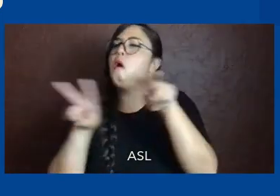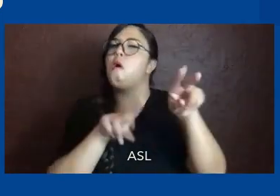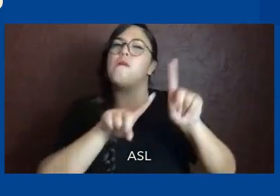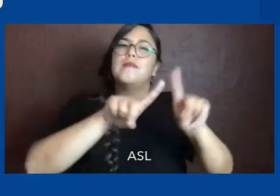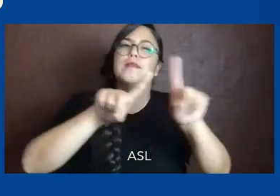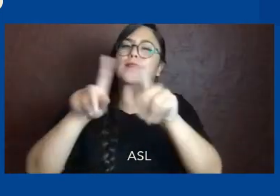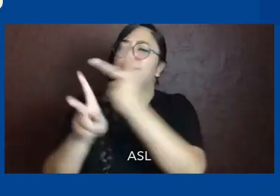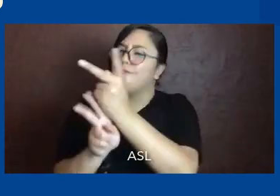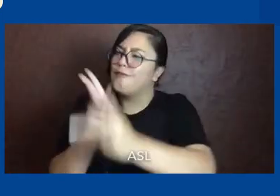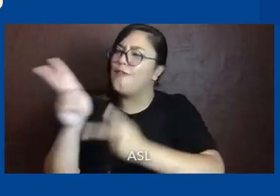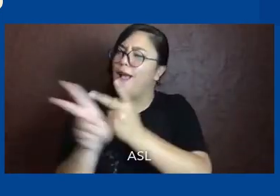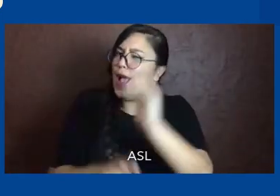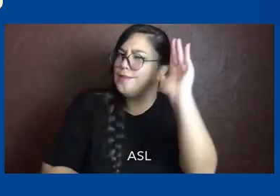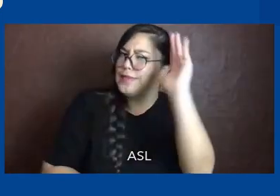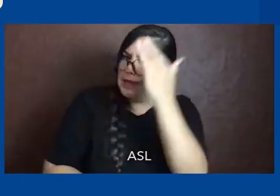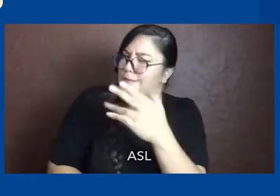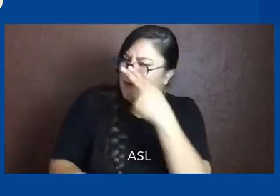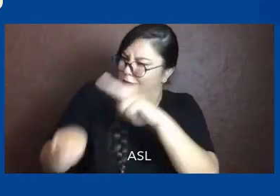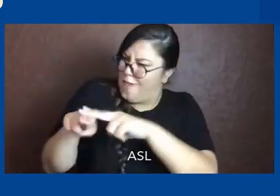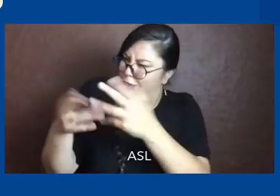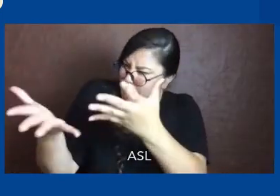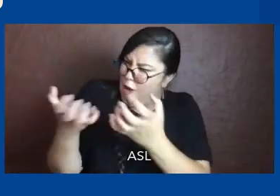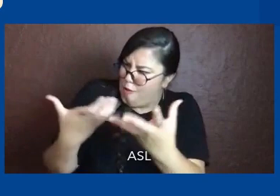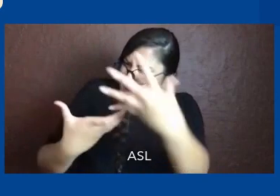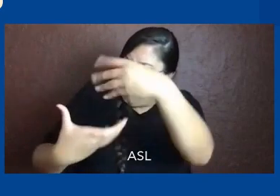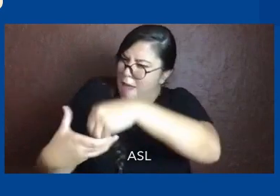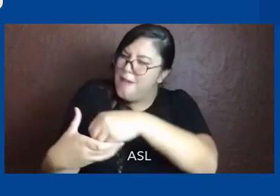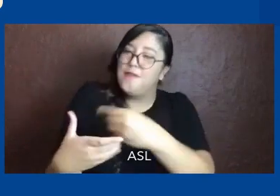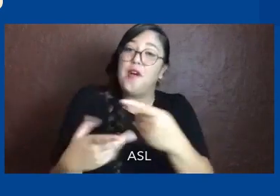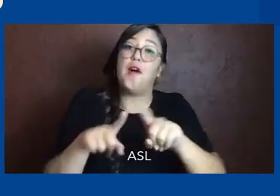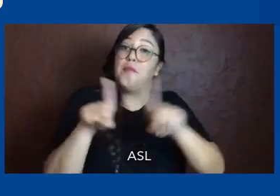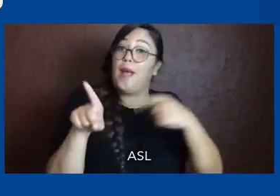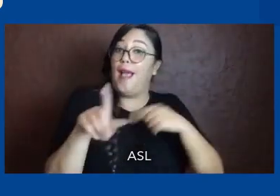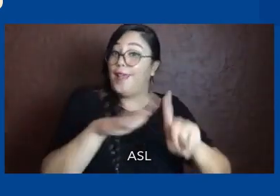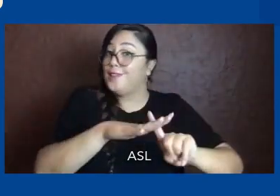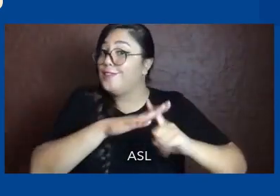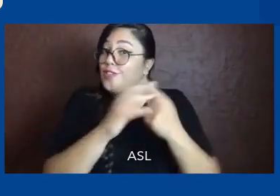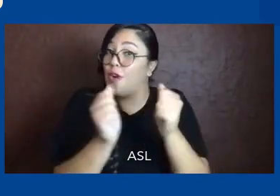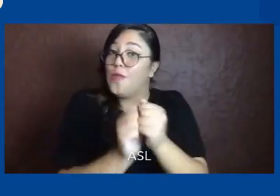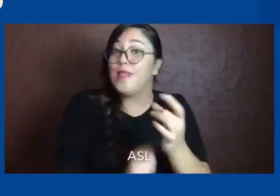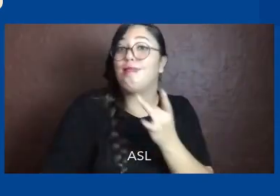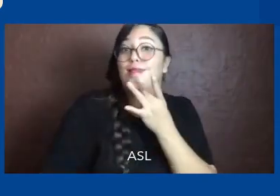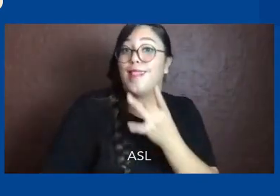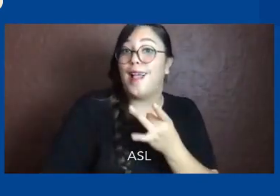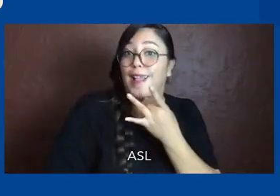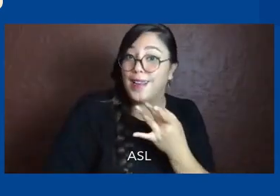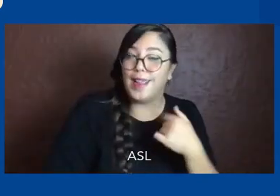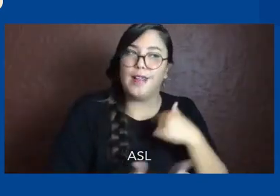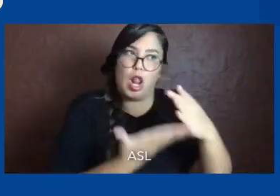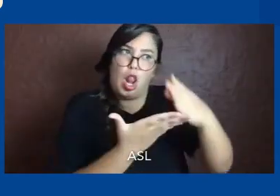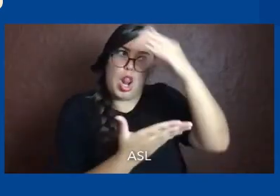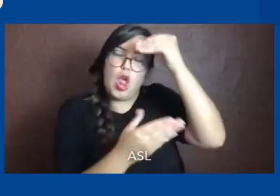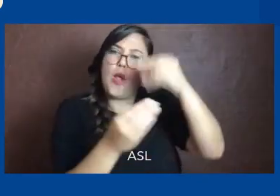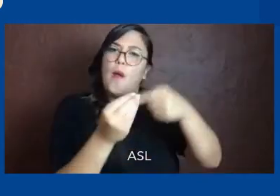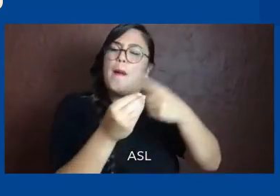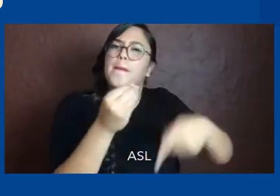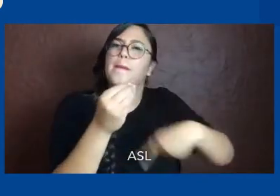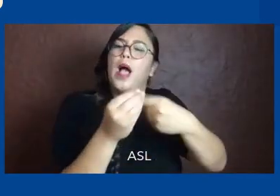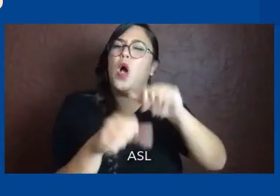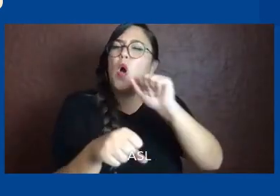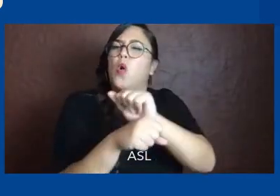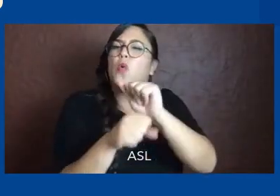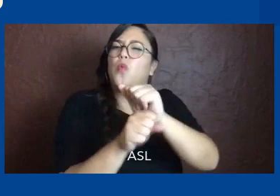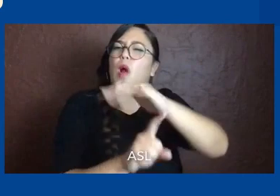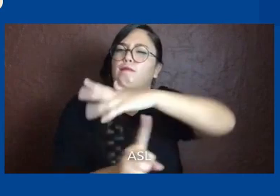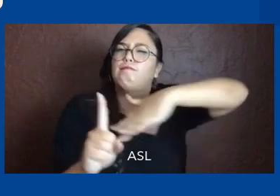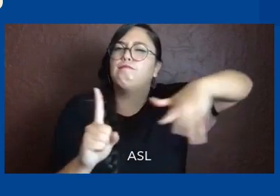lighting and learned a lot about how the work environment works in fiction film. And when I kind of